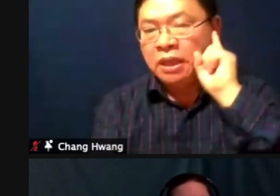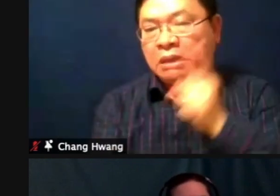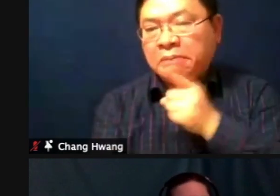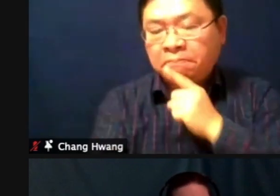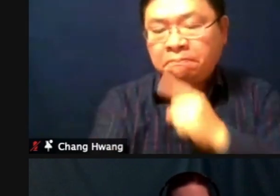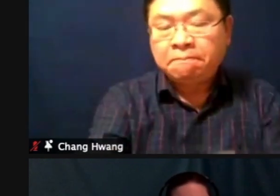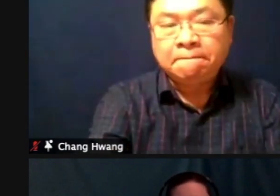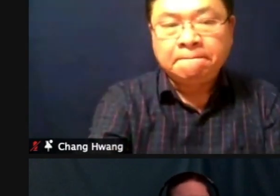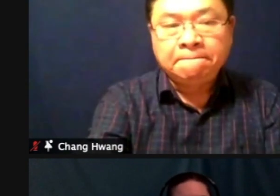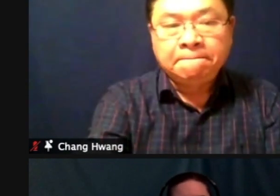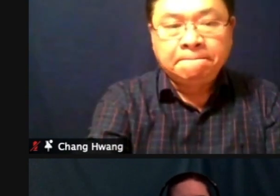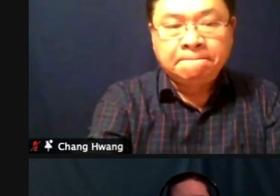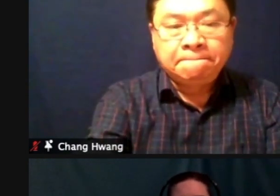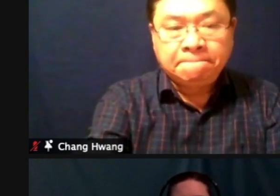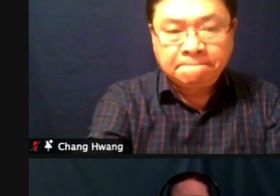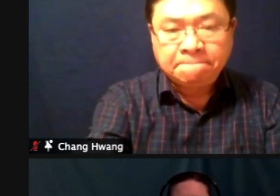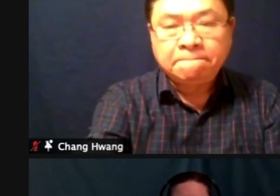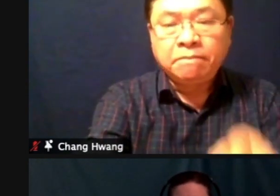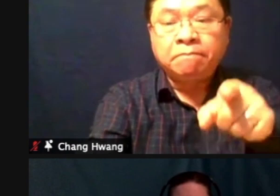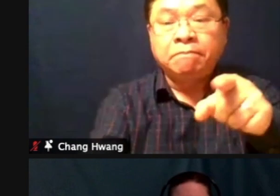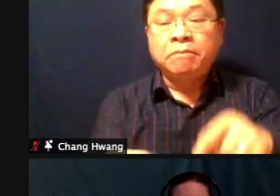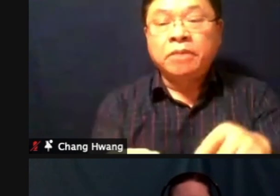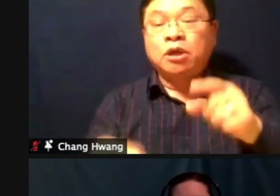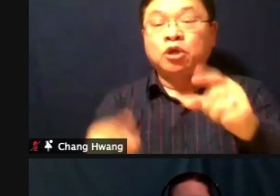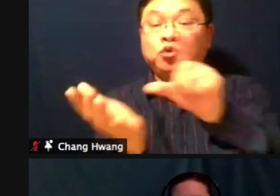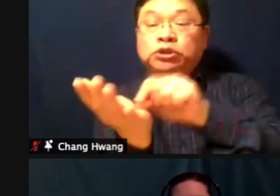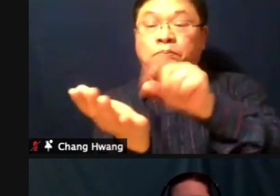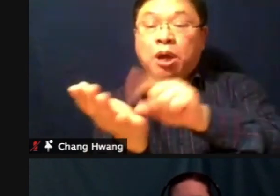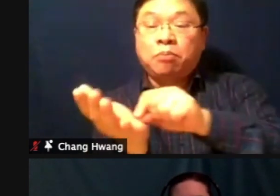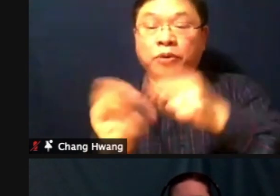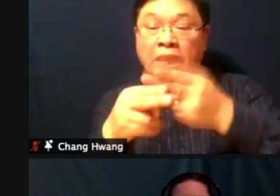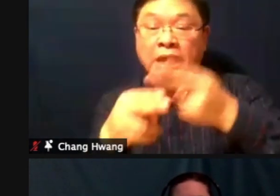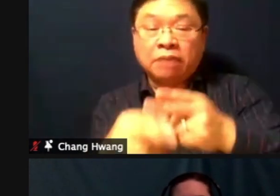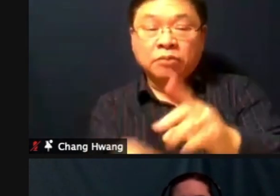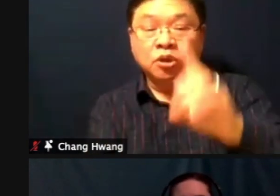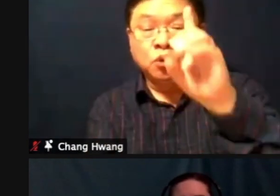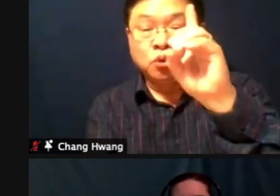was a sign language class. I found research about that.